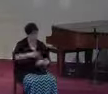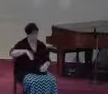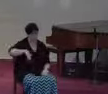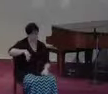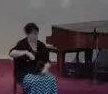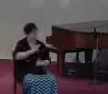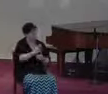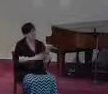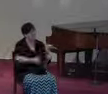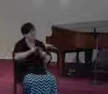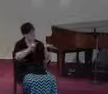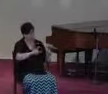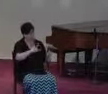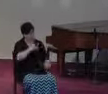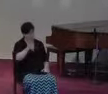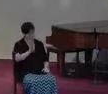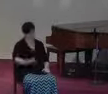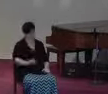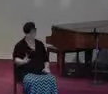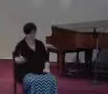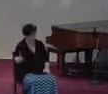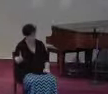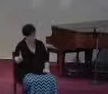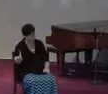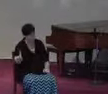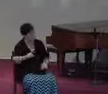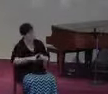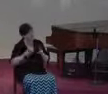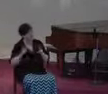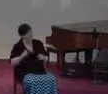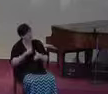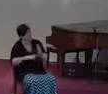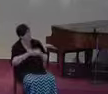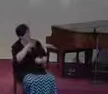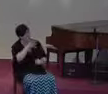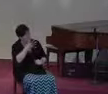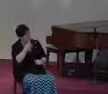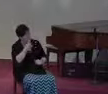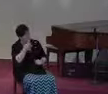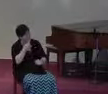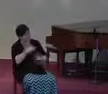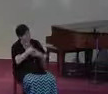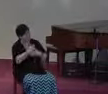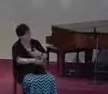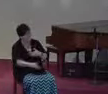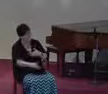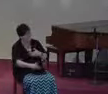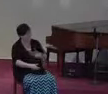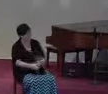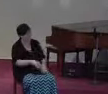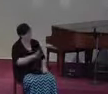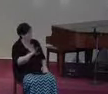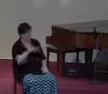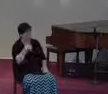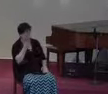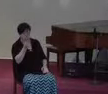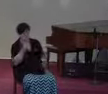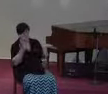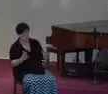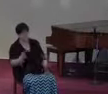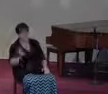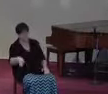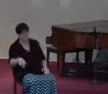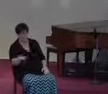Some take that as a rebuke against her, but look at what she said next. His mother said to the servants, "Do whatever he tells." She knows.